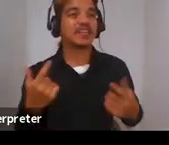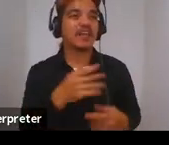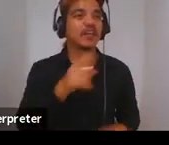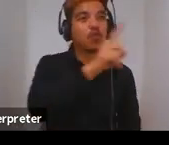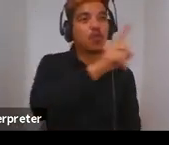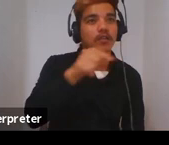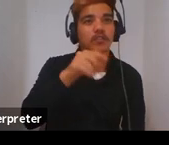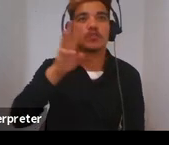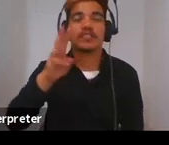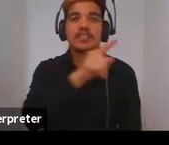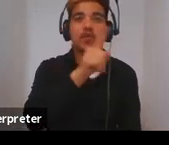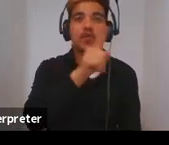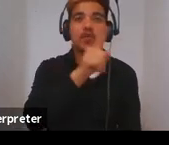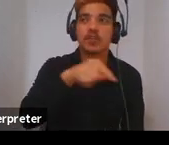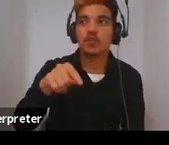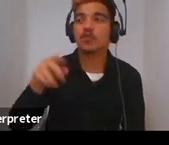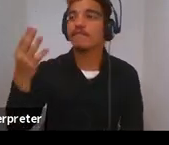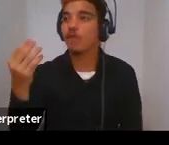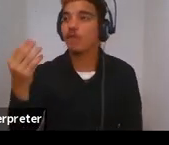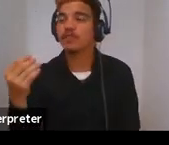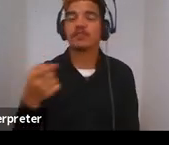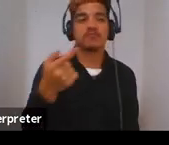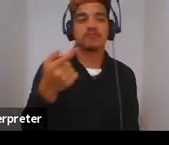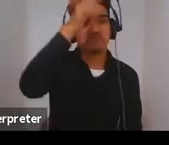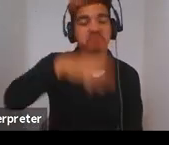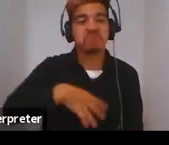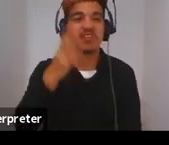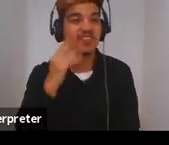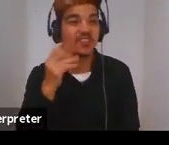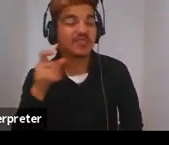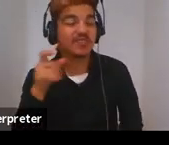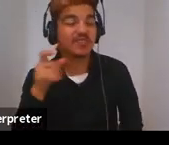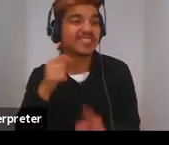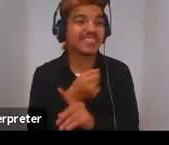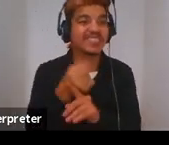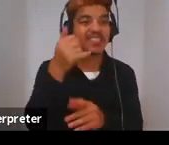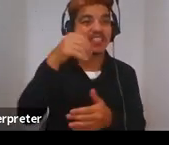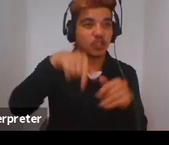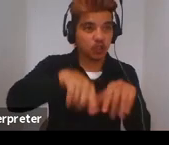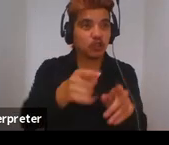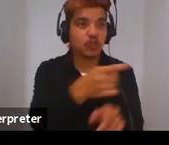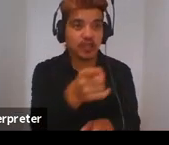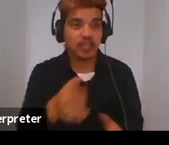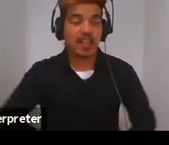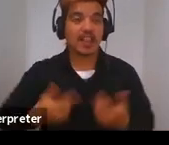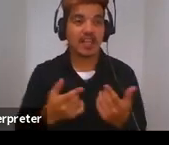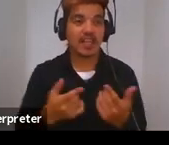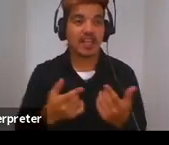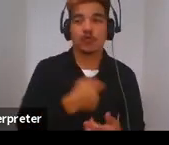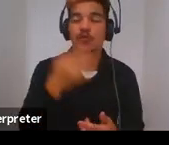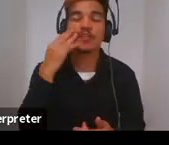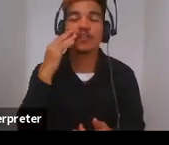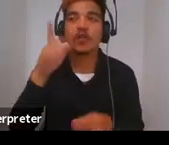and 1 in 14 men will experience sexual violence during their lifetime. So we know when we're in a